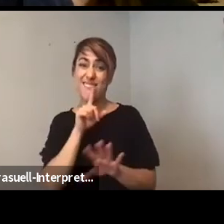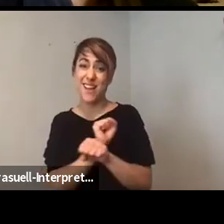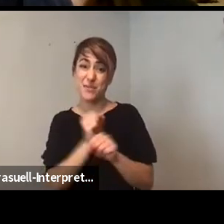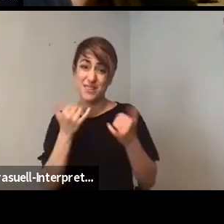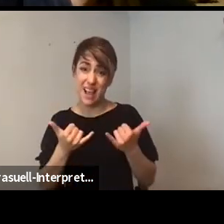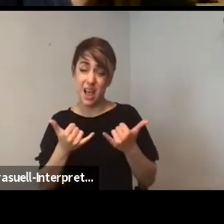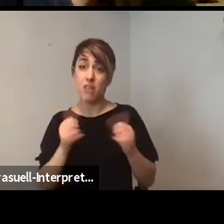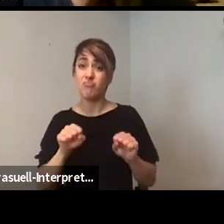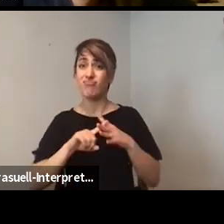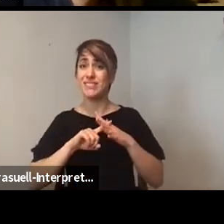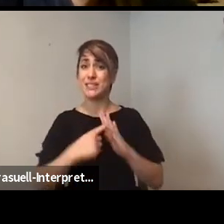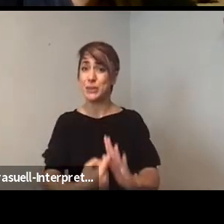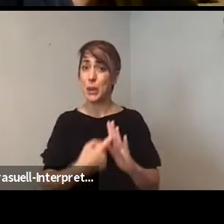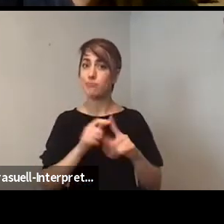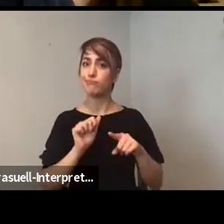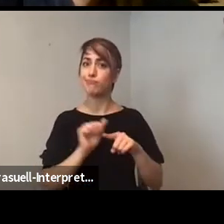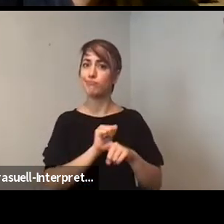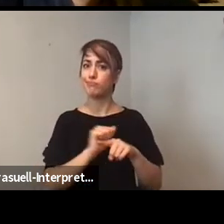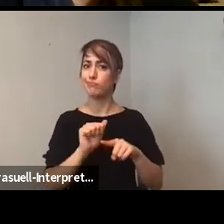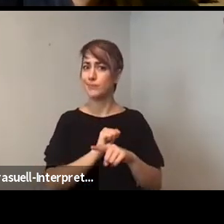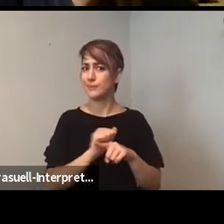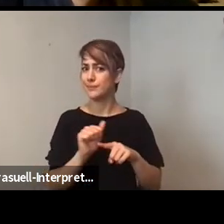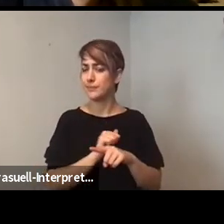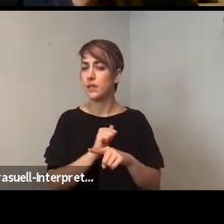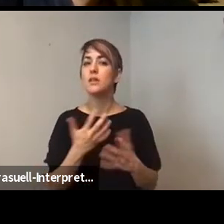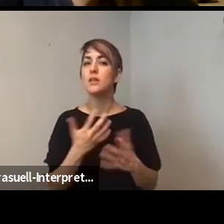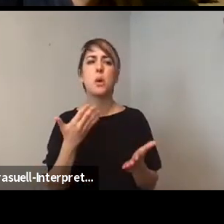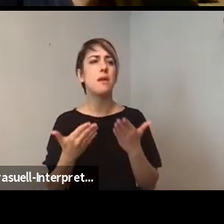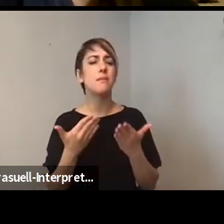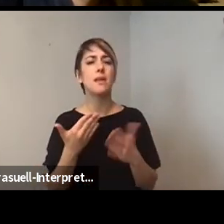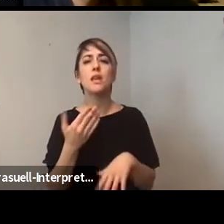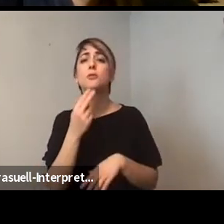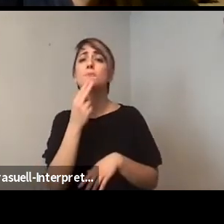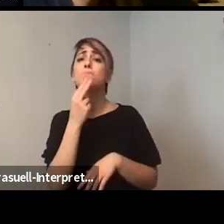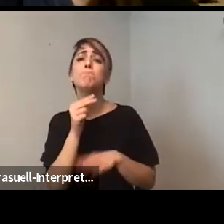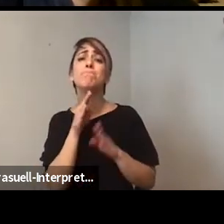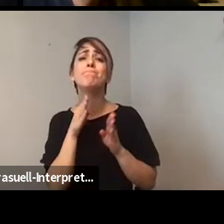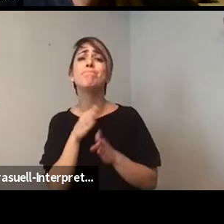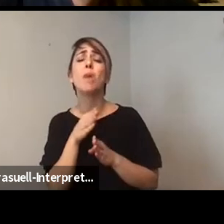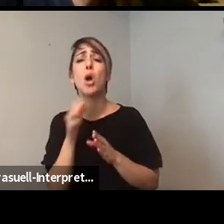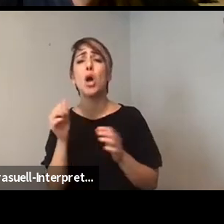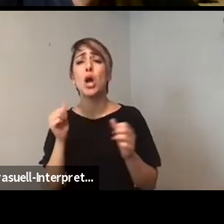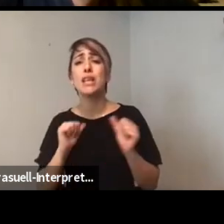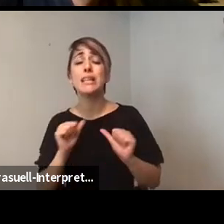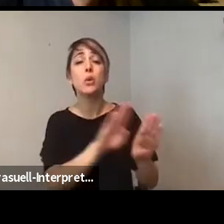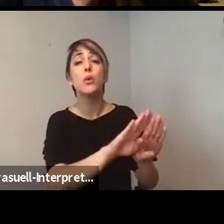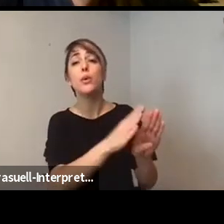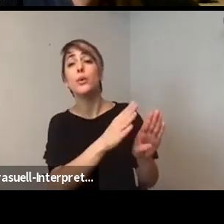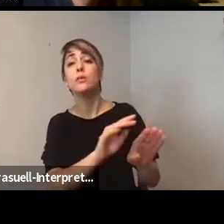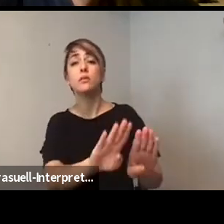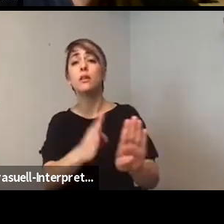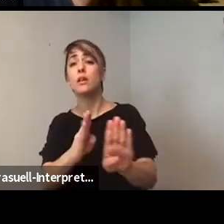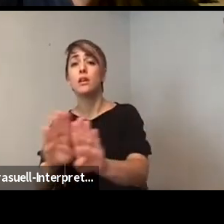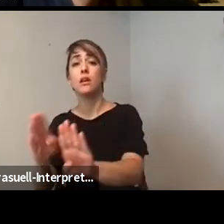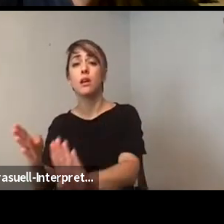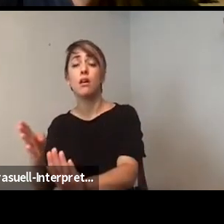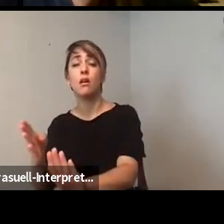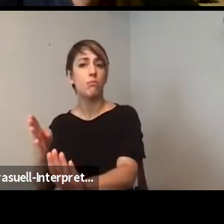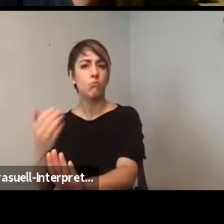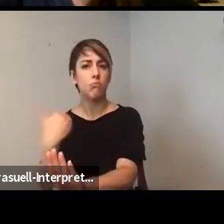So probably maybe like small theater might open without audience in June,